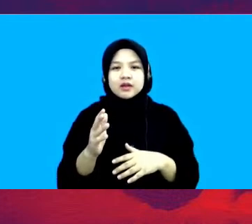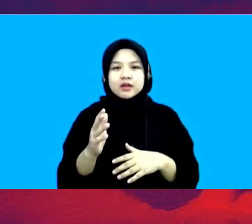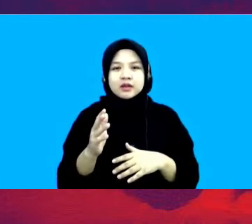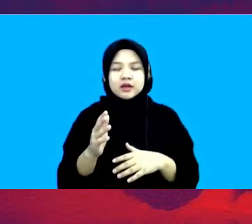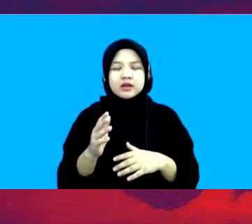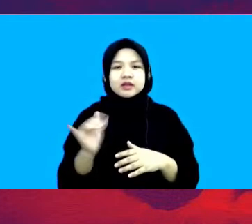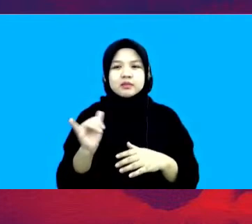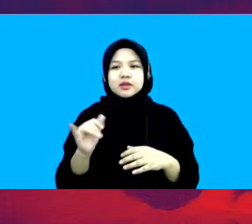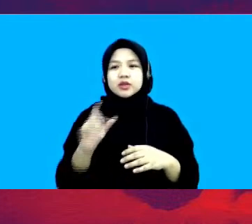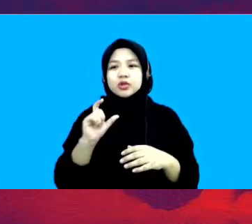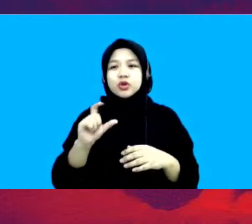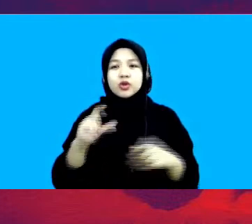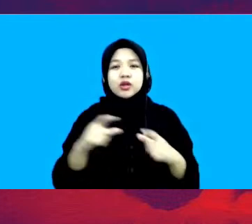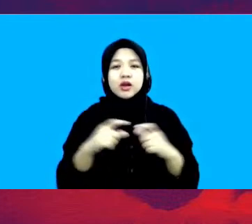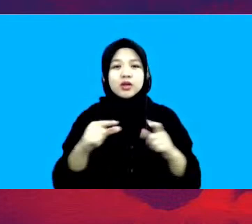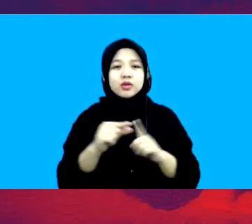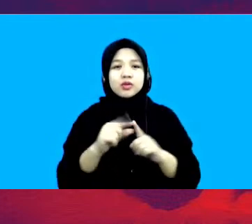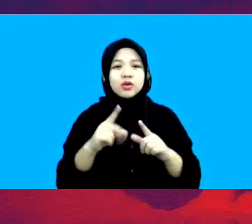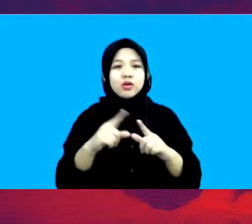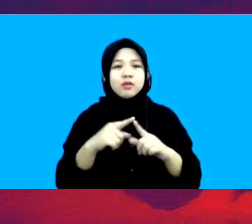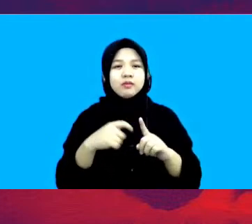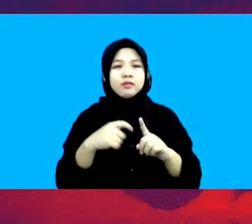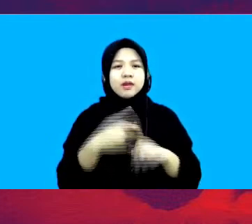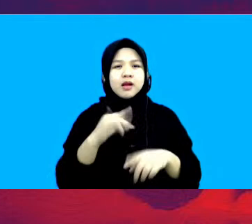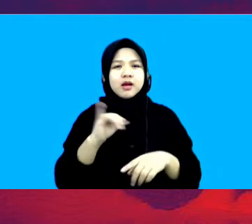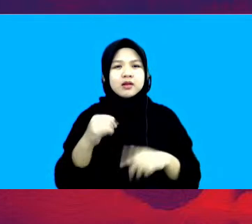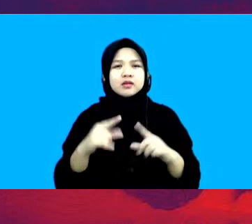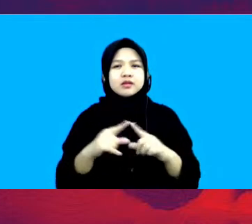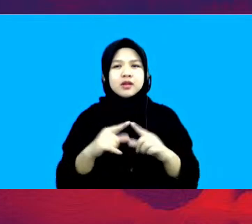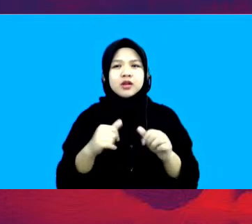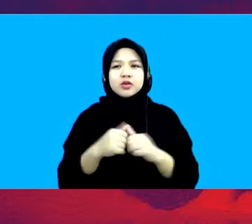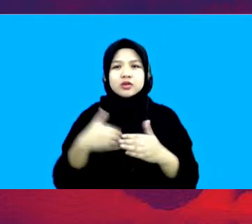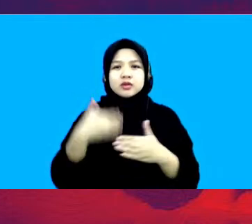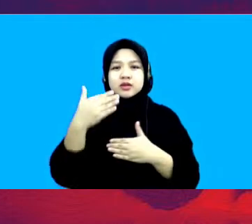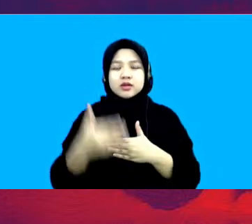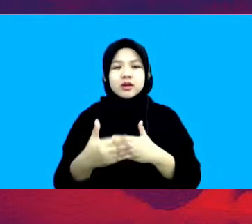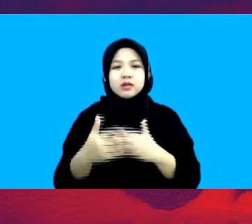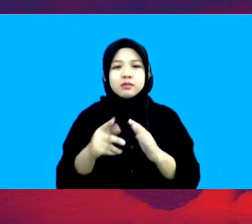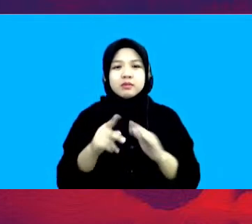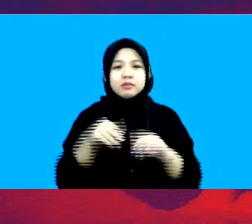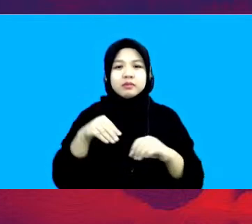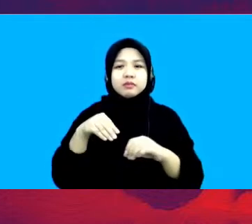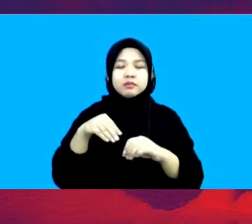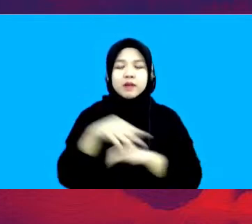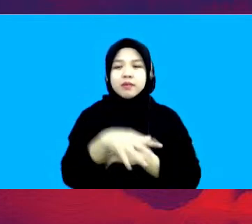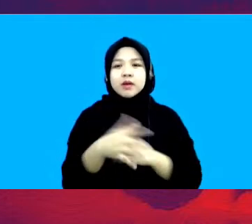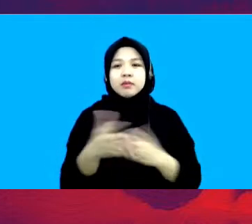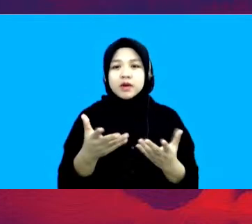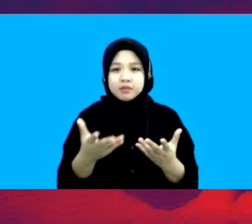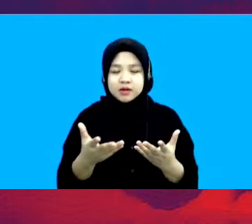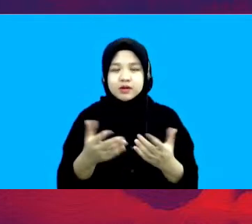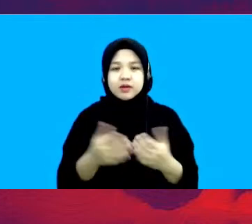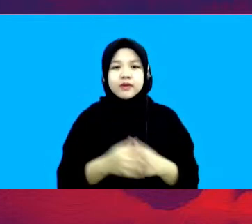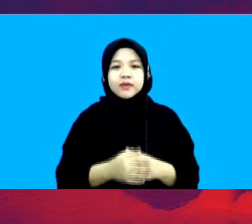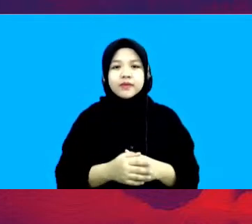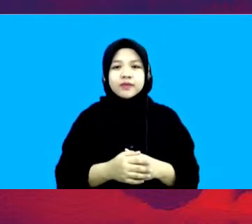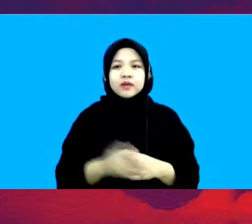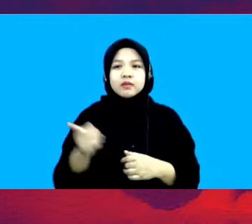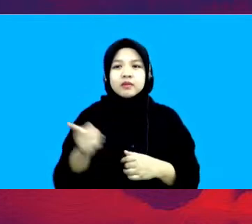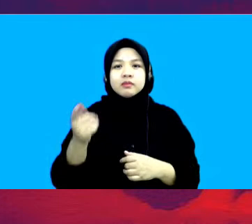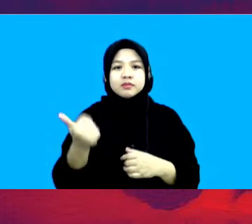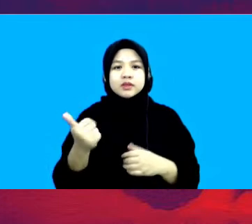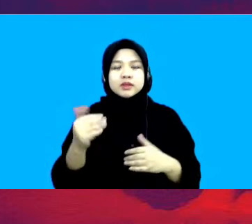like, more broader perspective, that could help us. Yeah. So with that